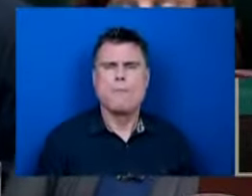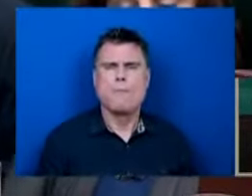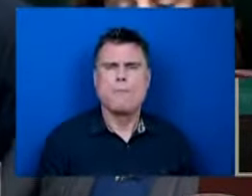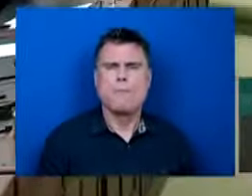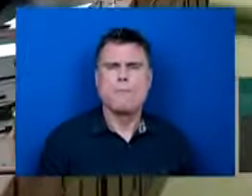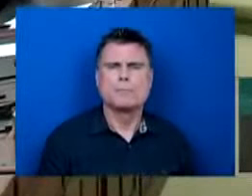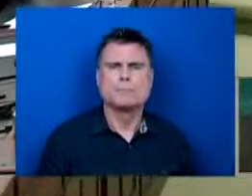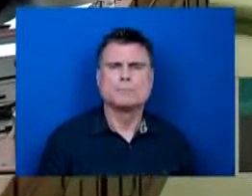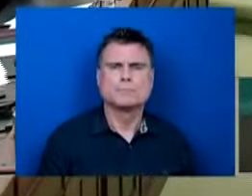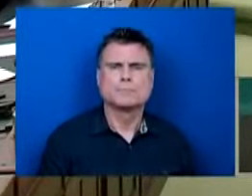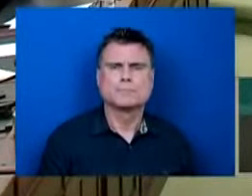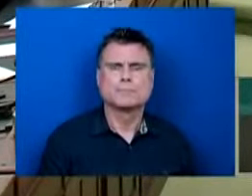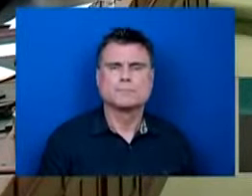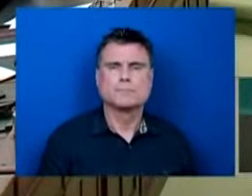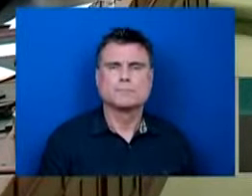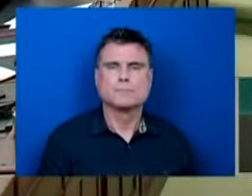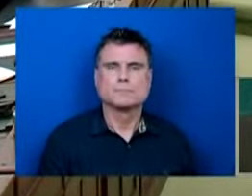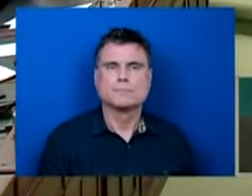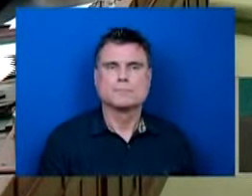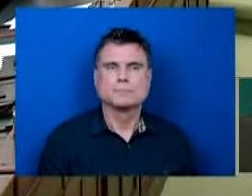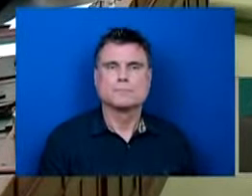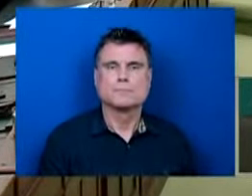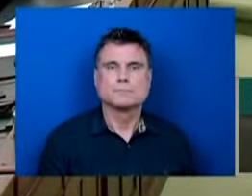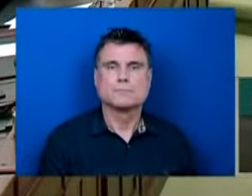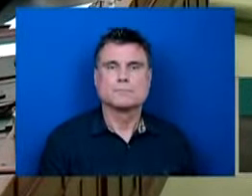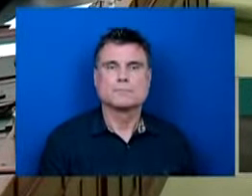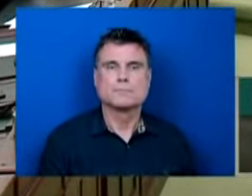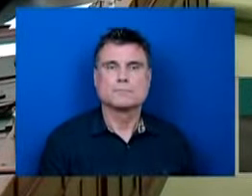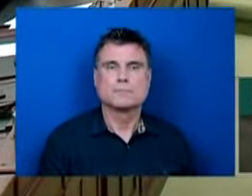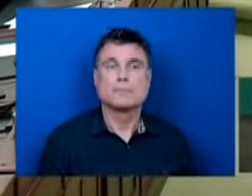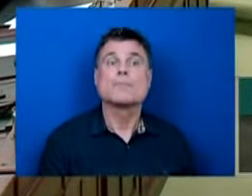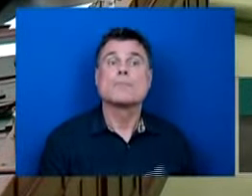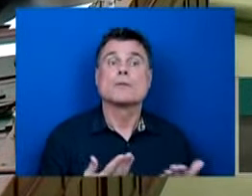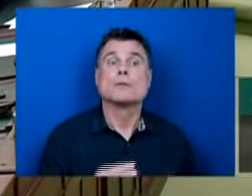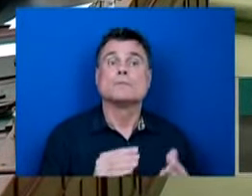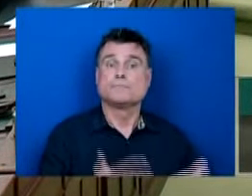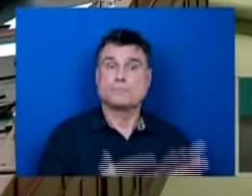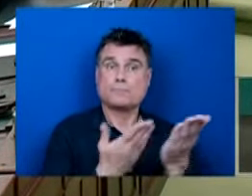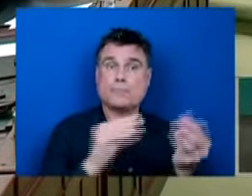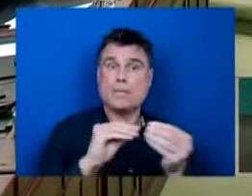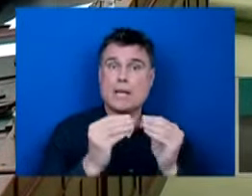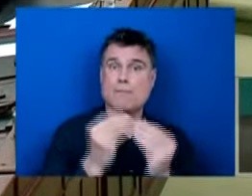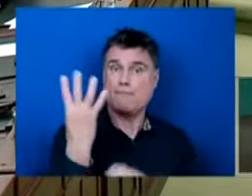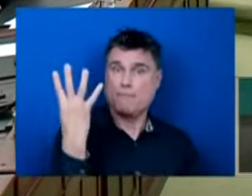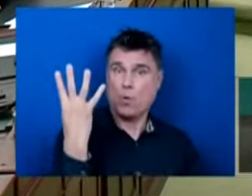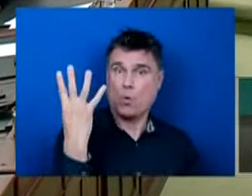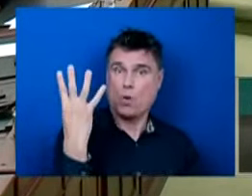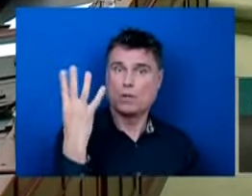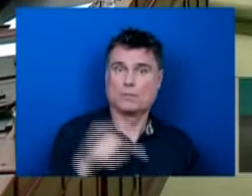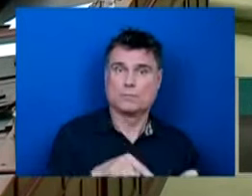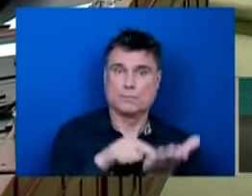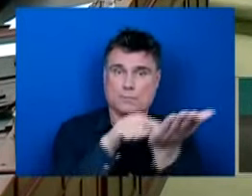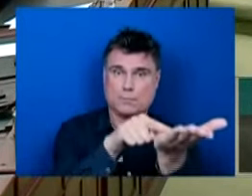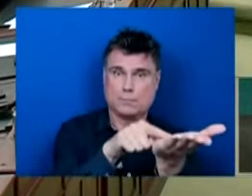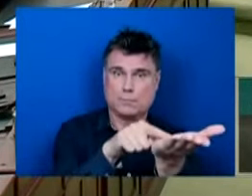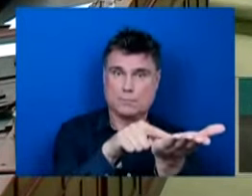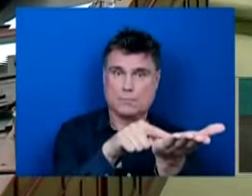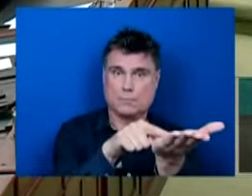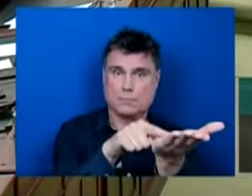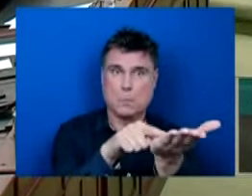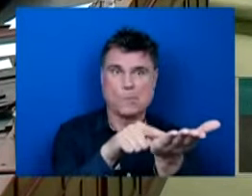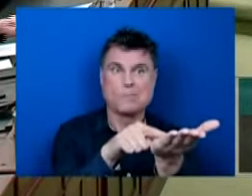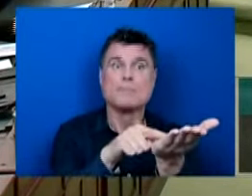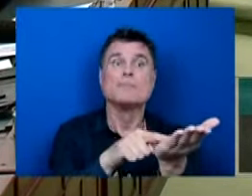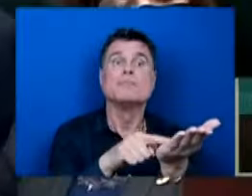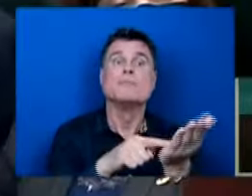Government motions, motion number 4, Honourable Mr. Toews. The President of the Treasury Board and the Minister of